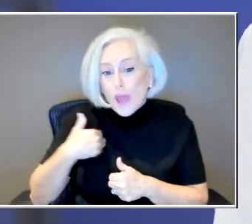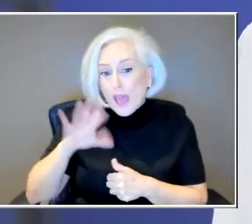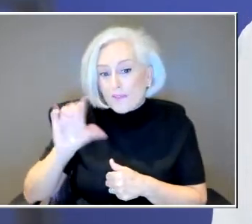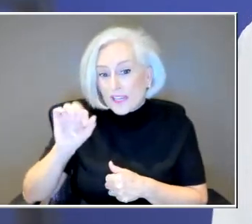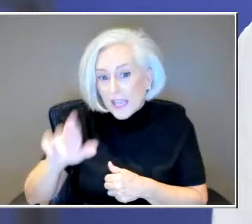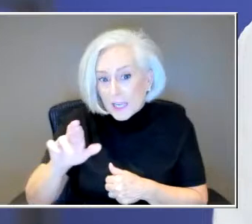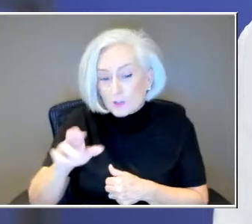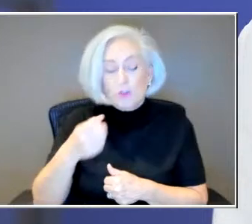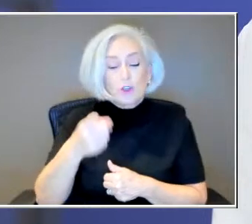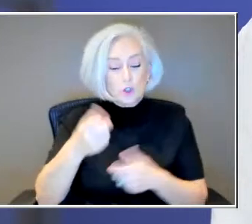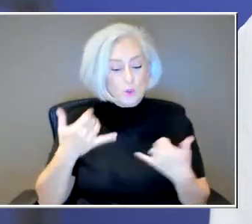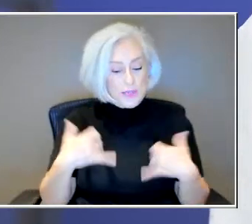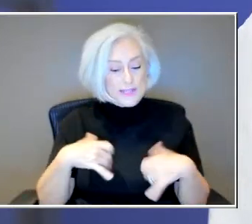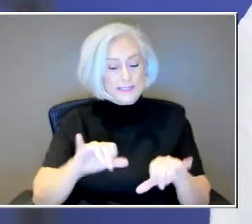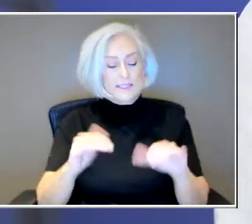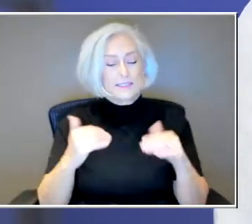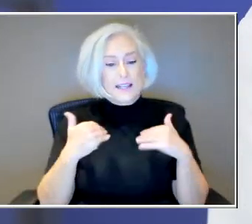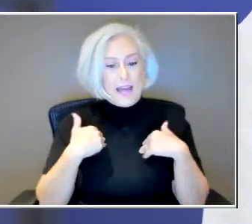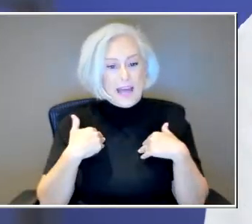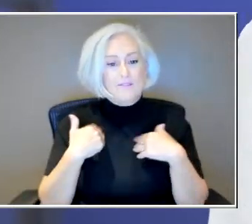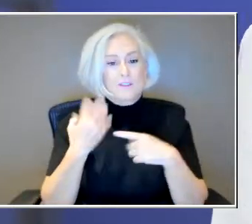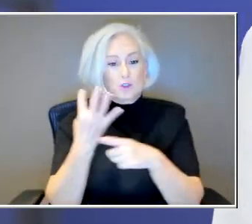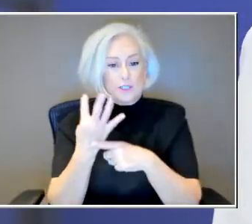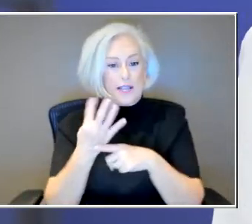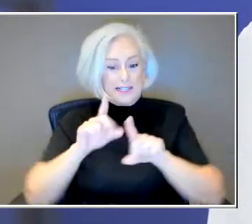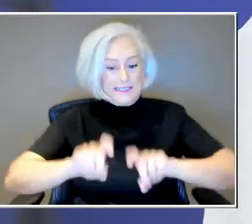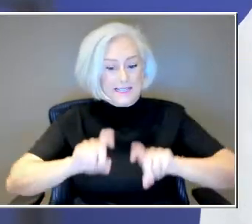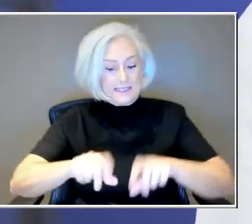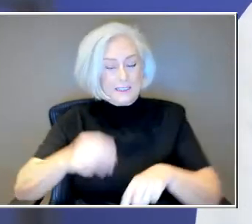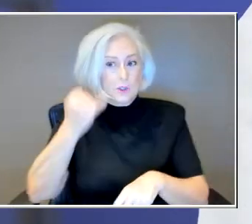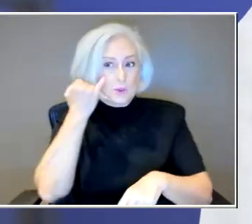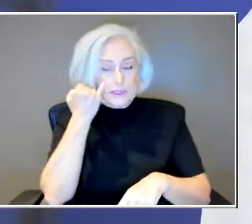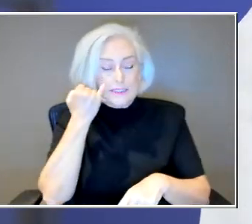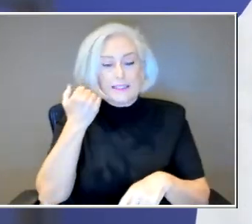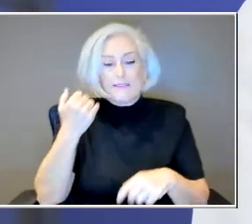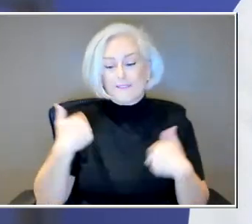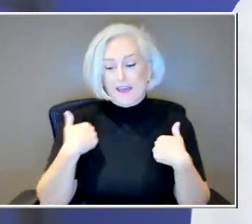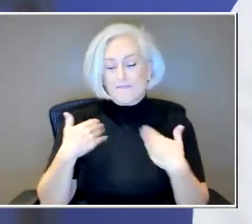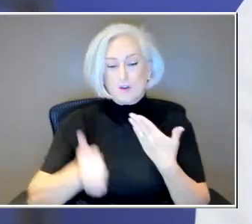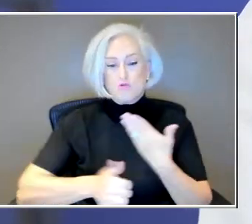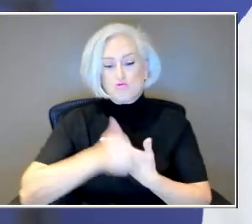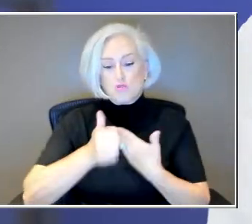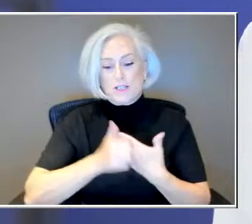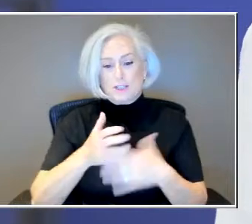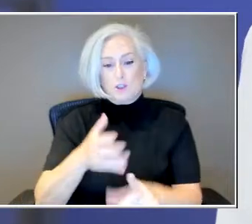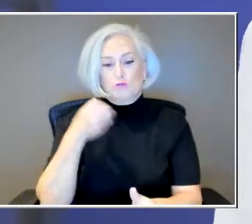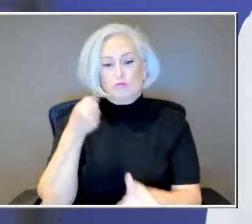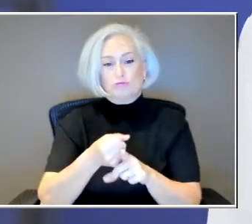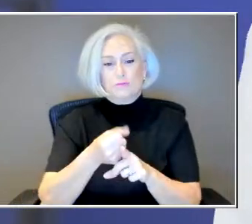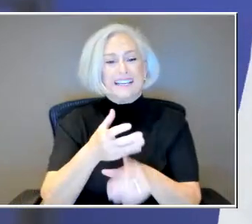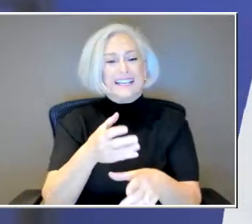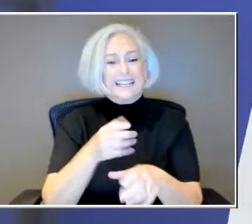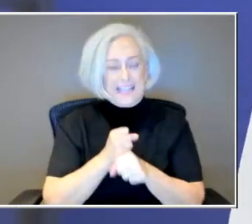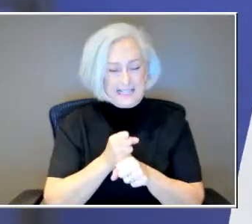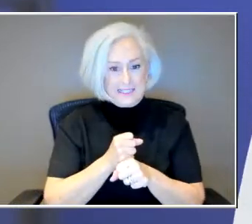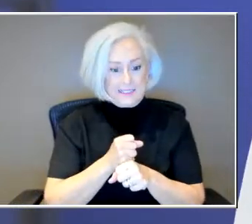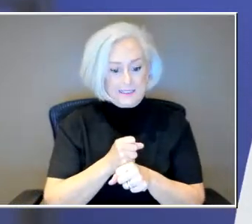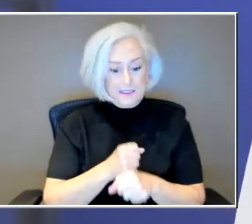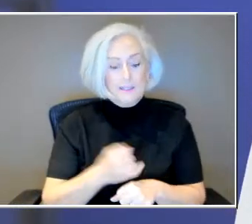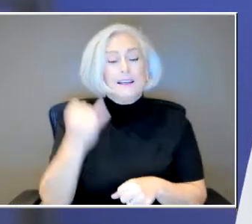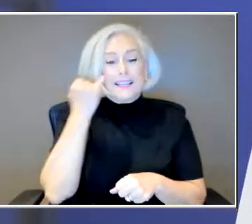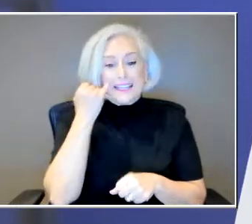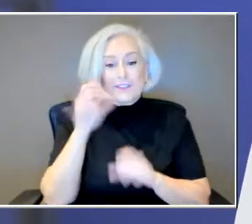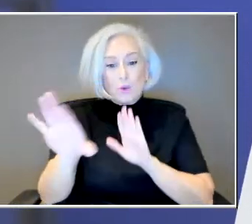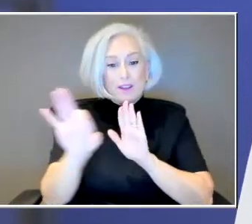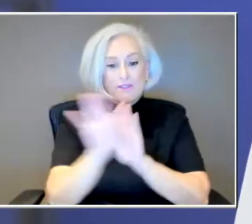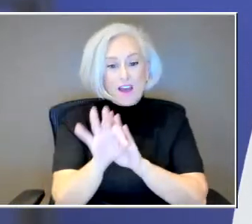genetic testing to find out if you are at risk. Now, just because we find a mutation doesn't mean you'll automatically